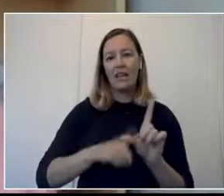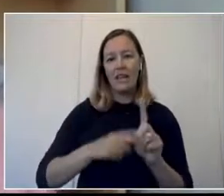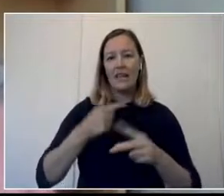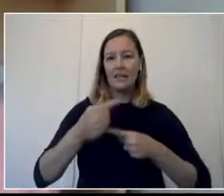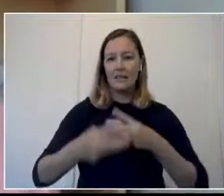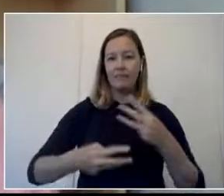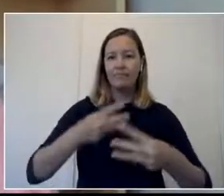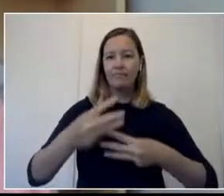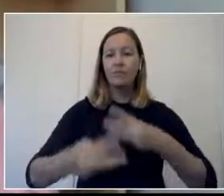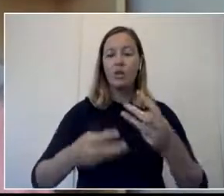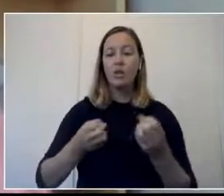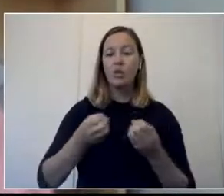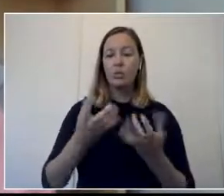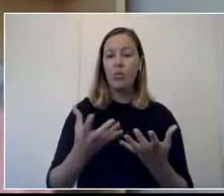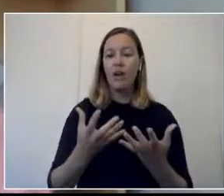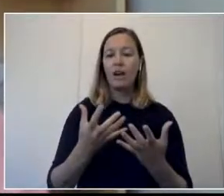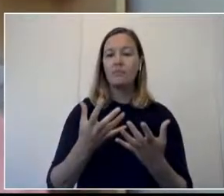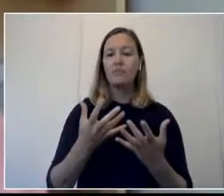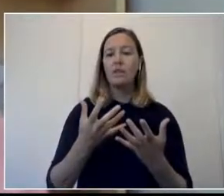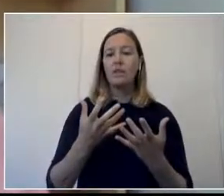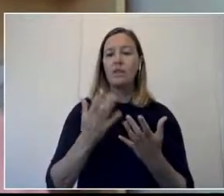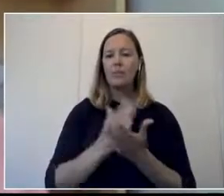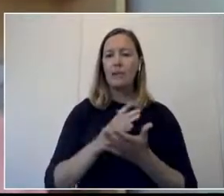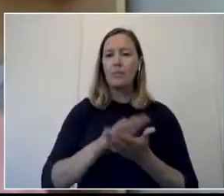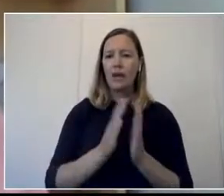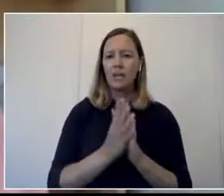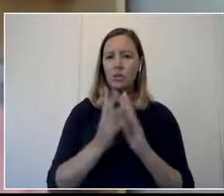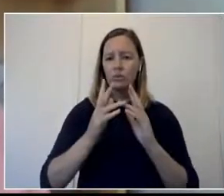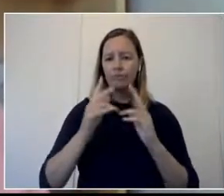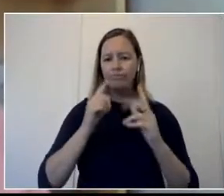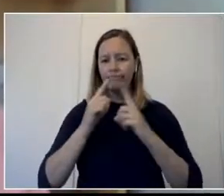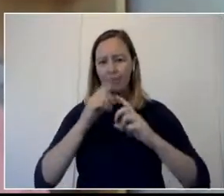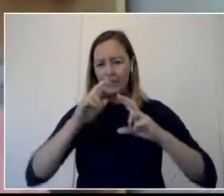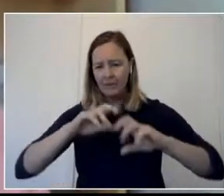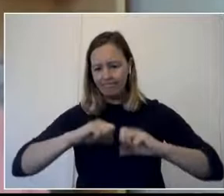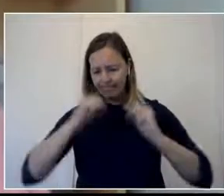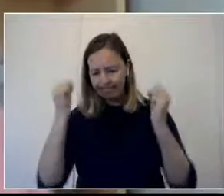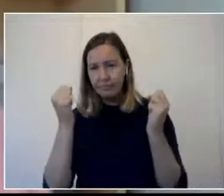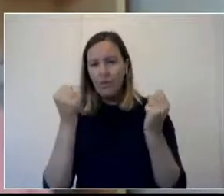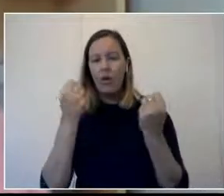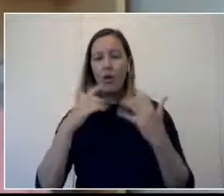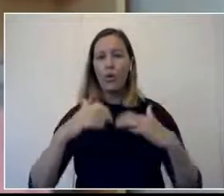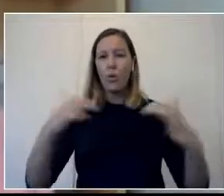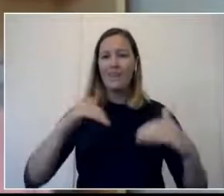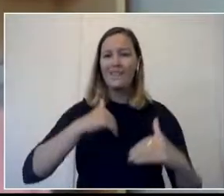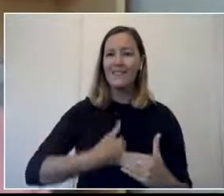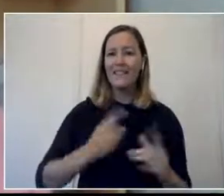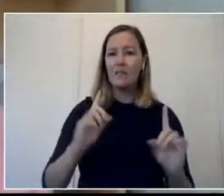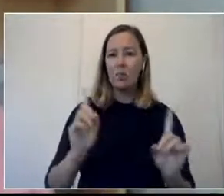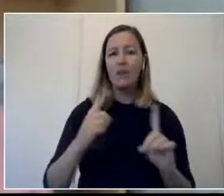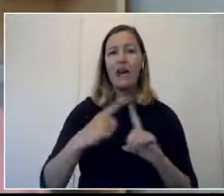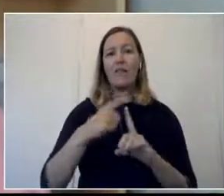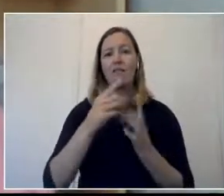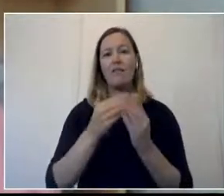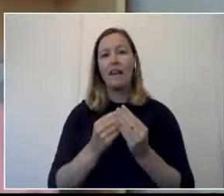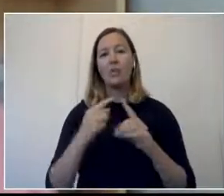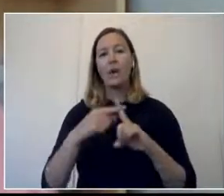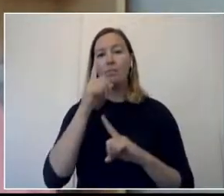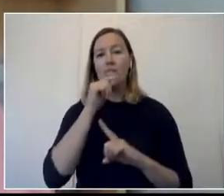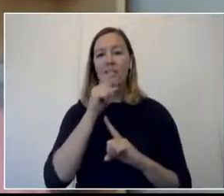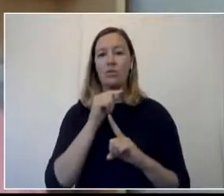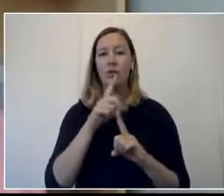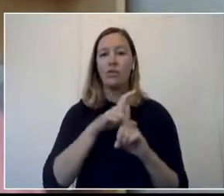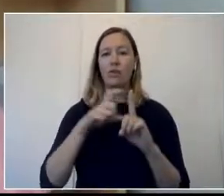to provide real practical insights on audience needs, as well as the value and potential of the arts and culture market for the